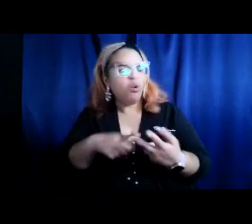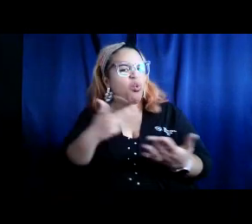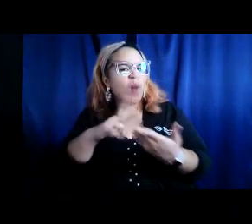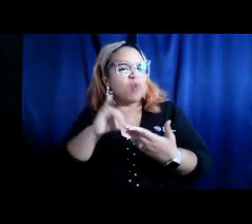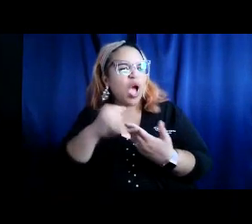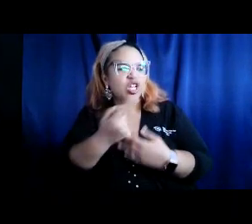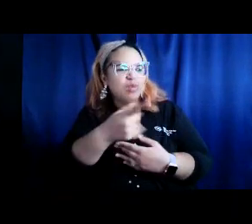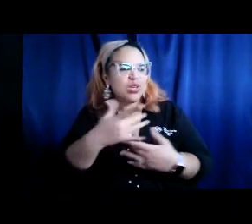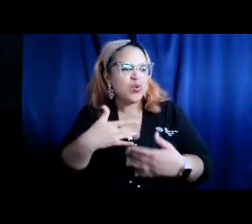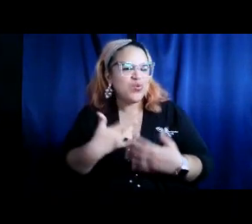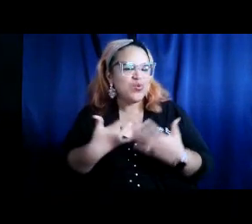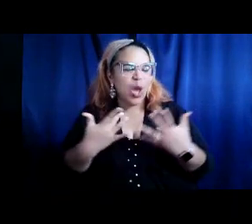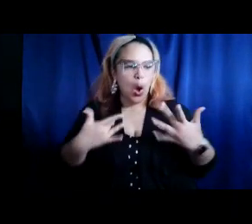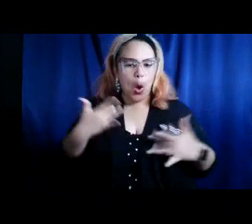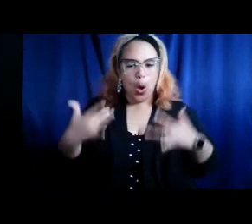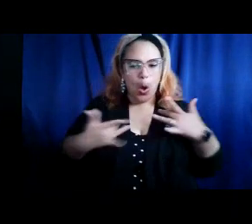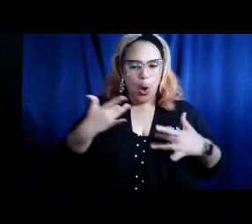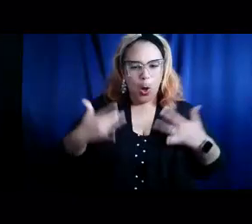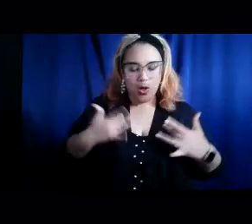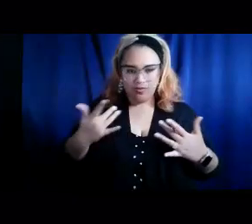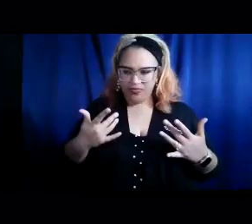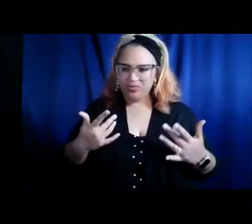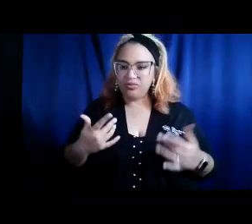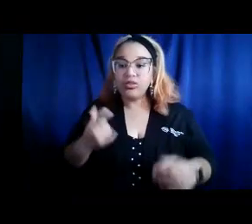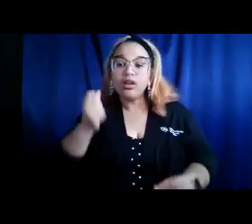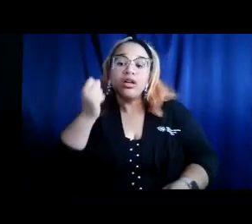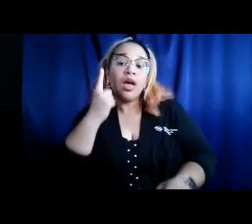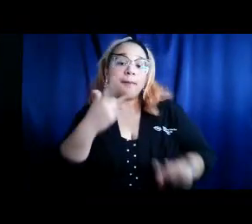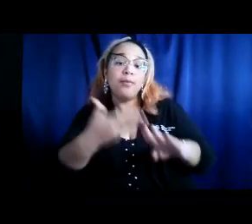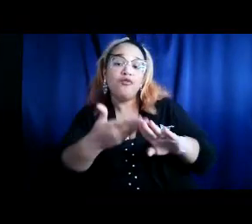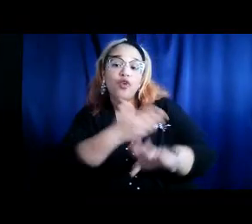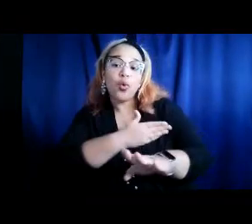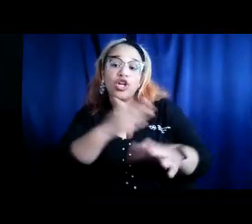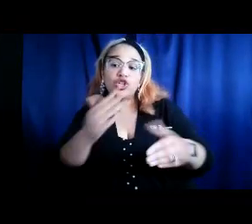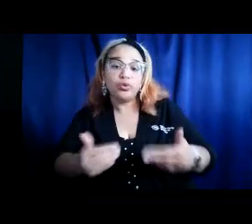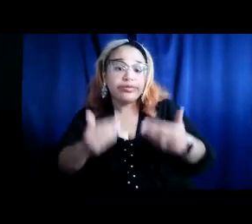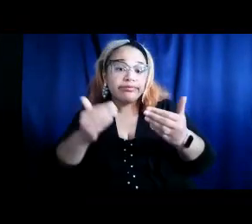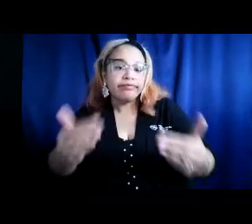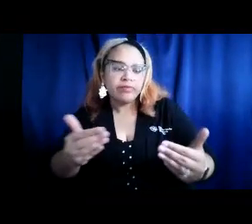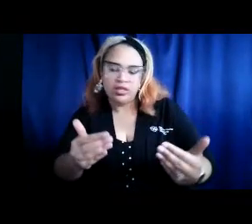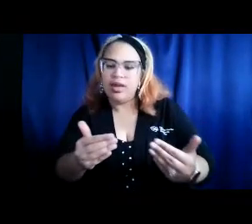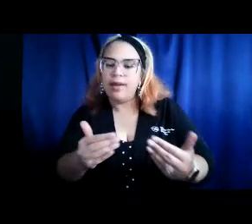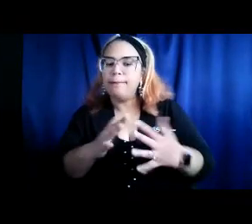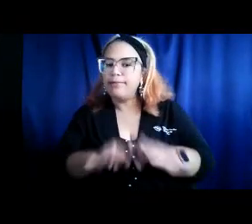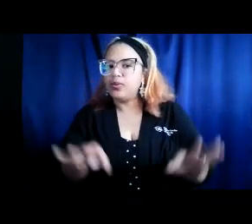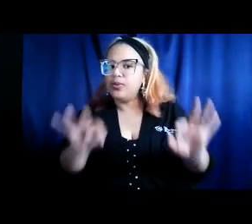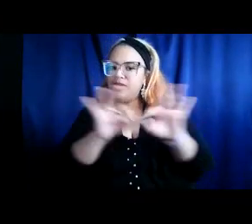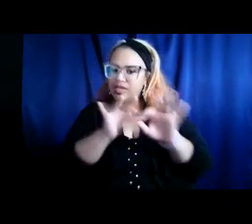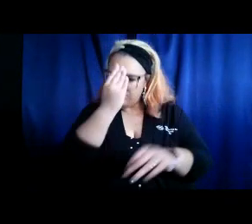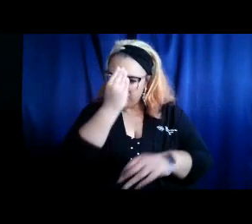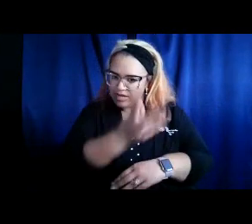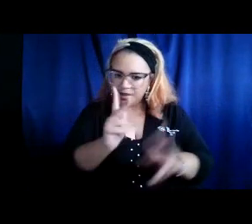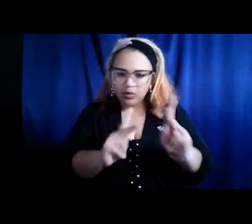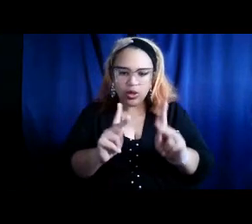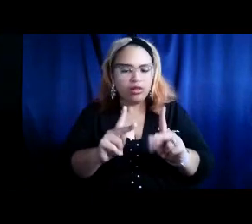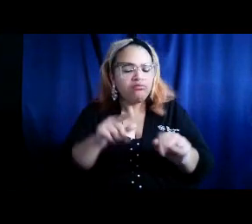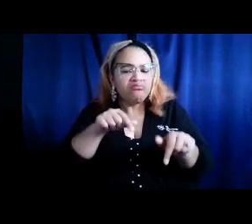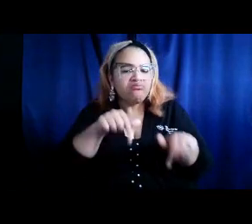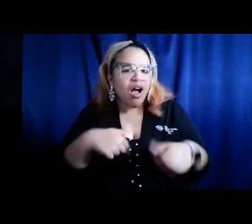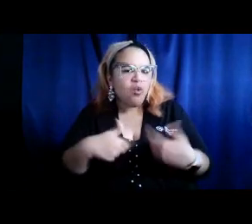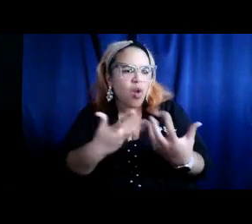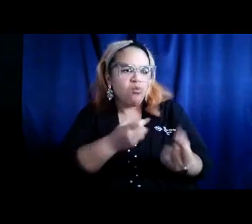that this is a conversation about growth and opportunity, and it's not a performance review. Allison, can you share